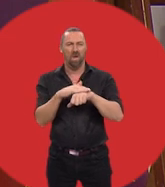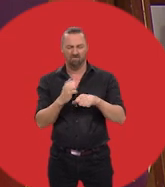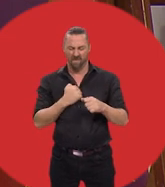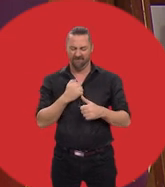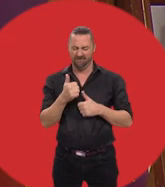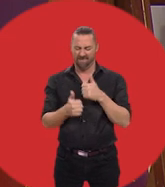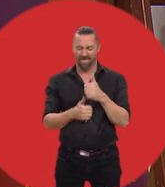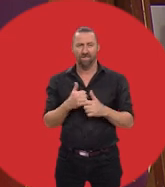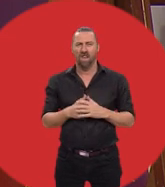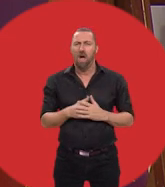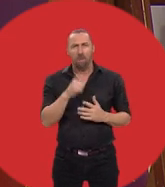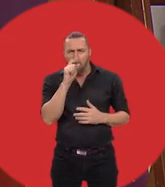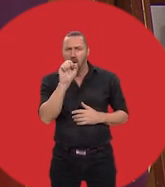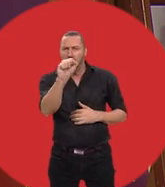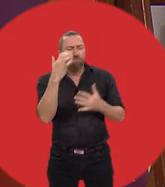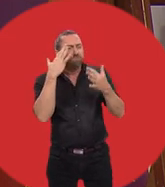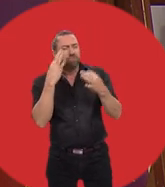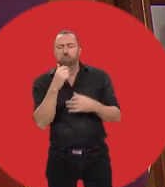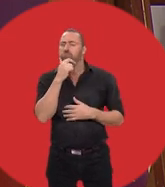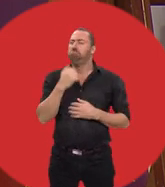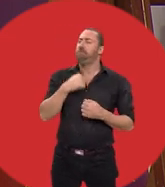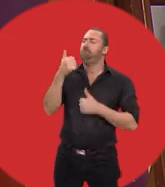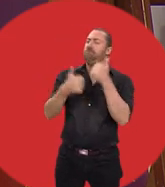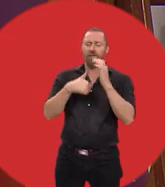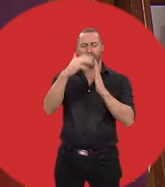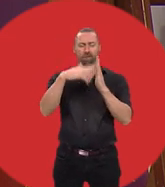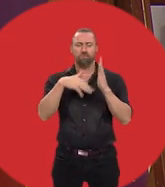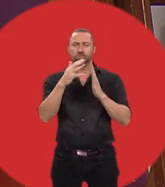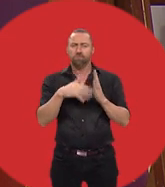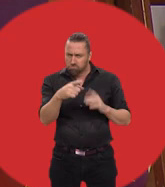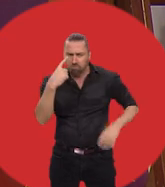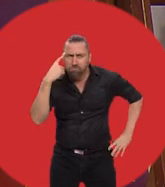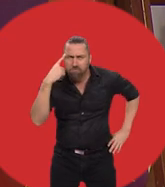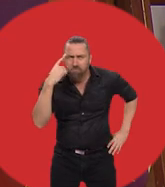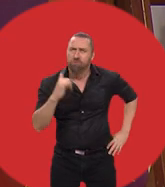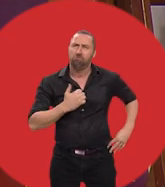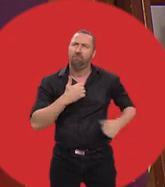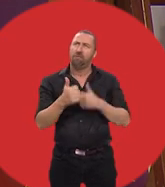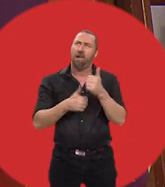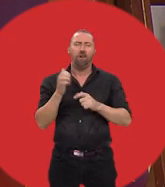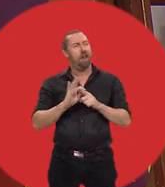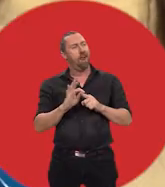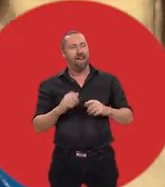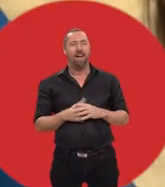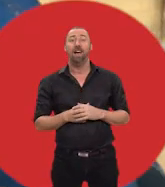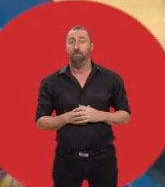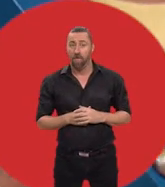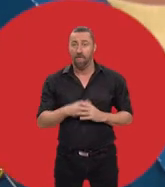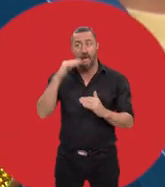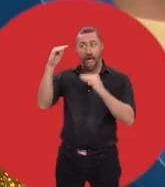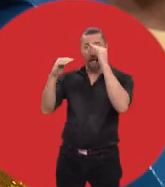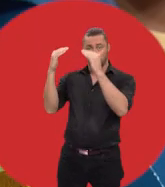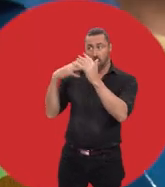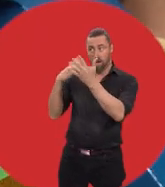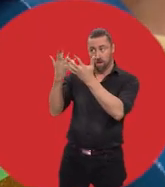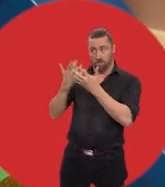colours, but you can paint yours whatever your favourite colour is. Do you know what your favourite colour is? Next step, we're going to get an adult to help us to cut out